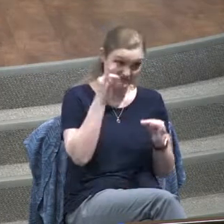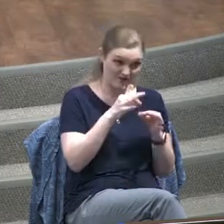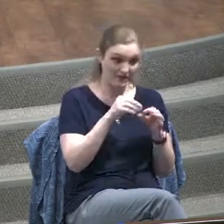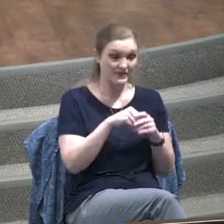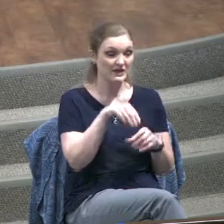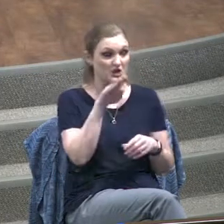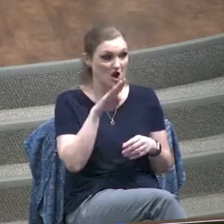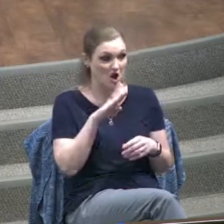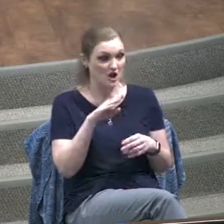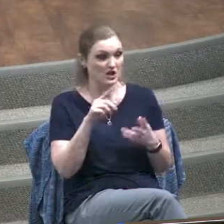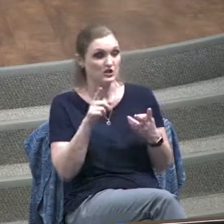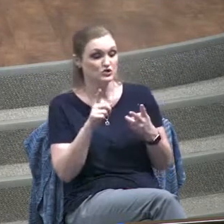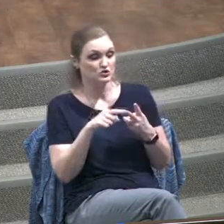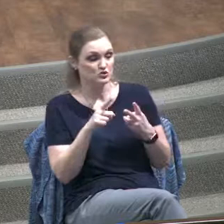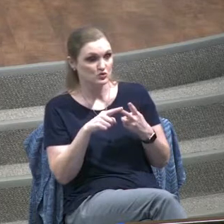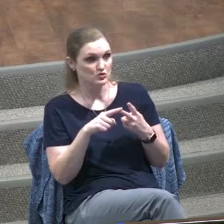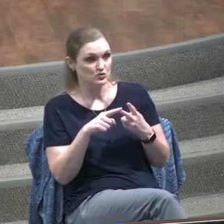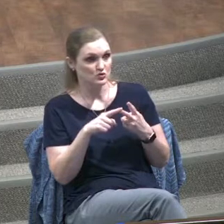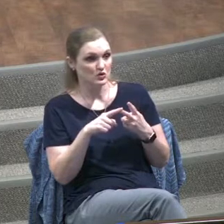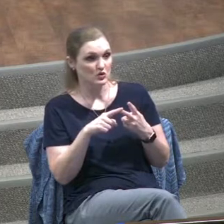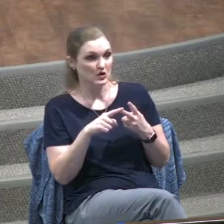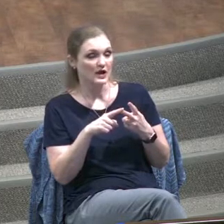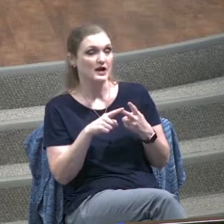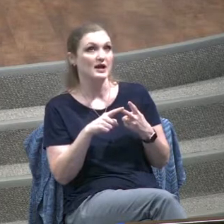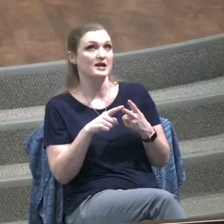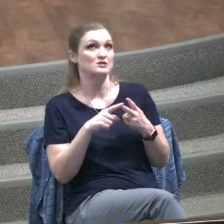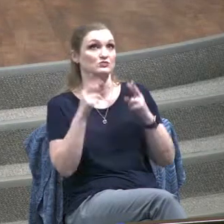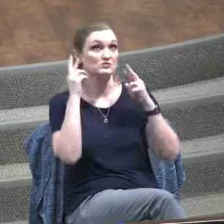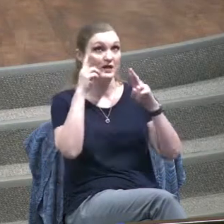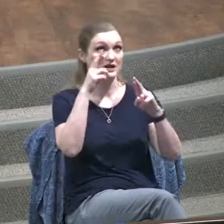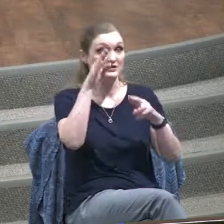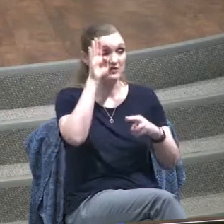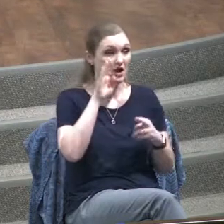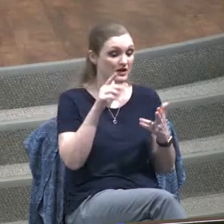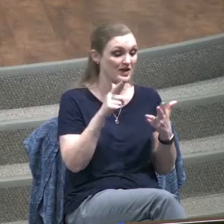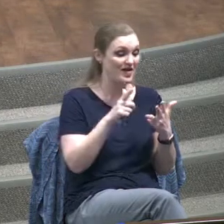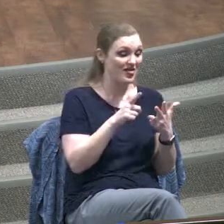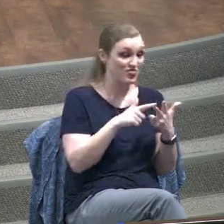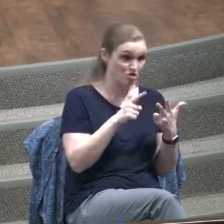and B, his humility toward God, and 3, his leadership.